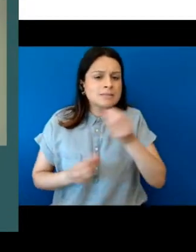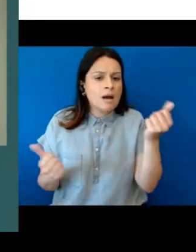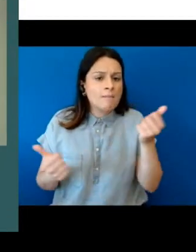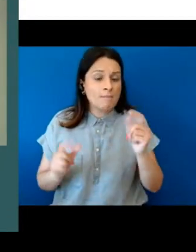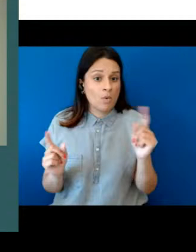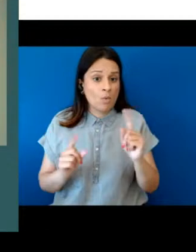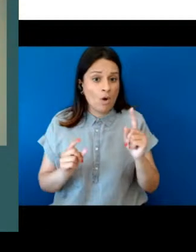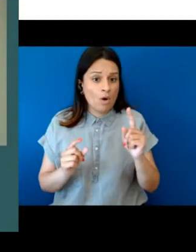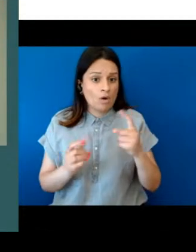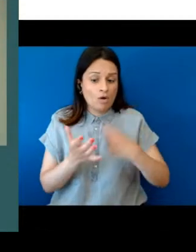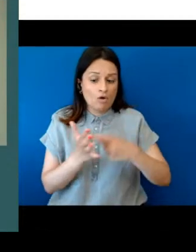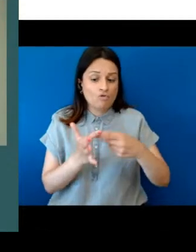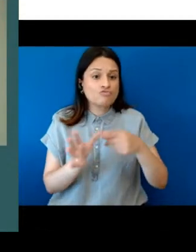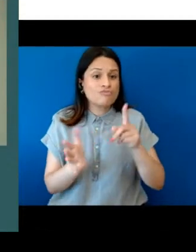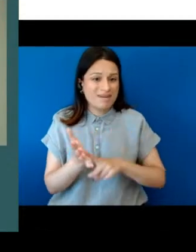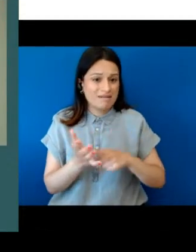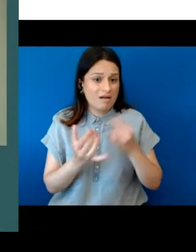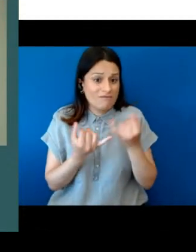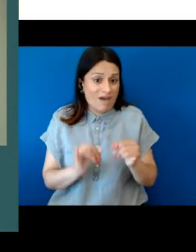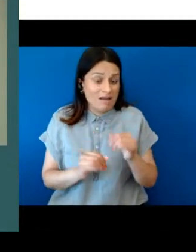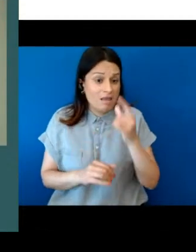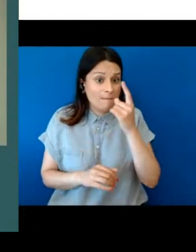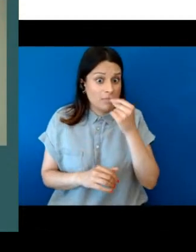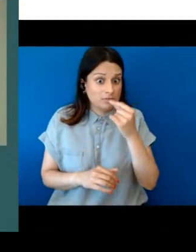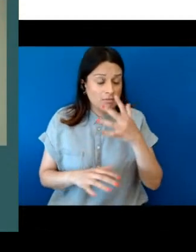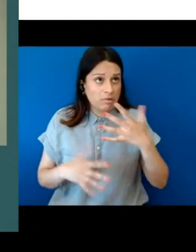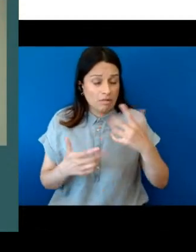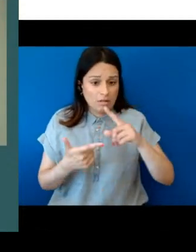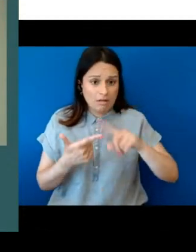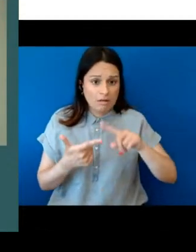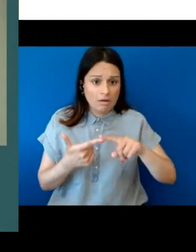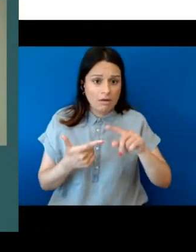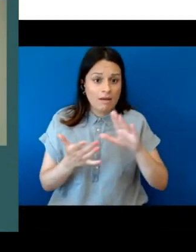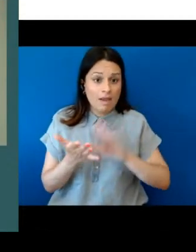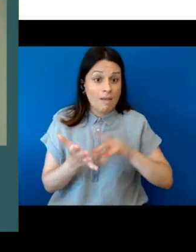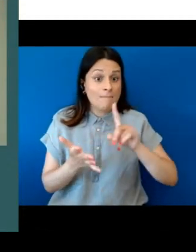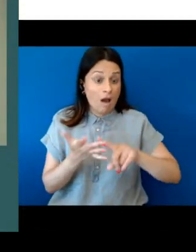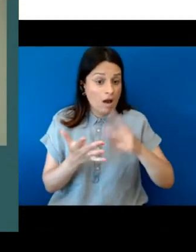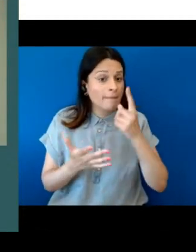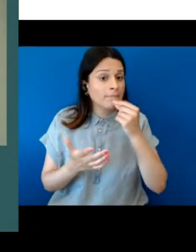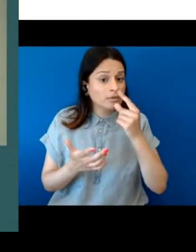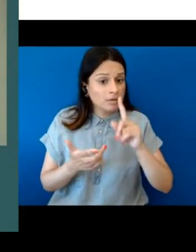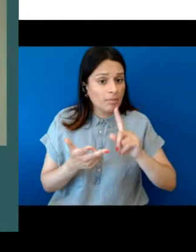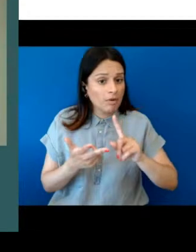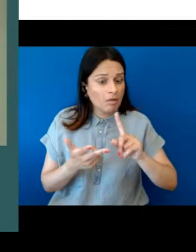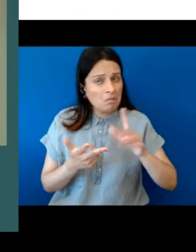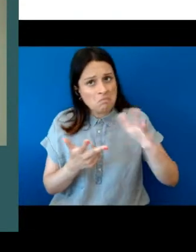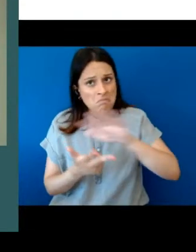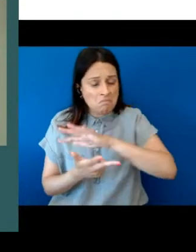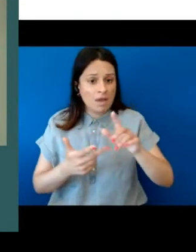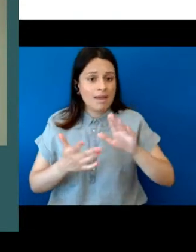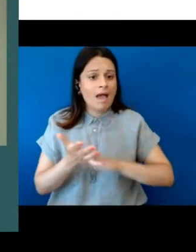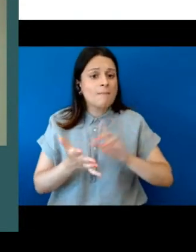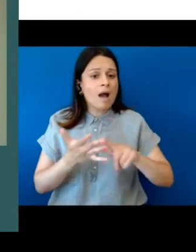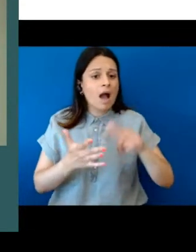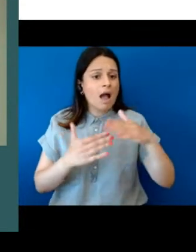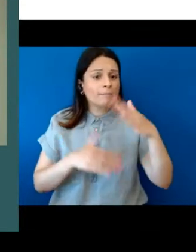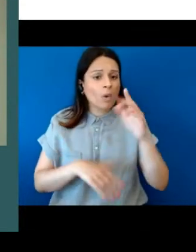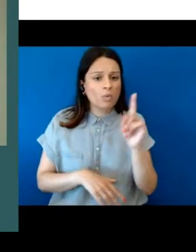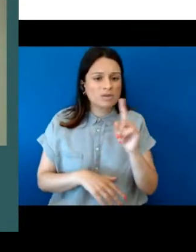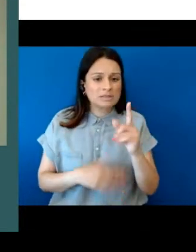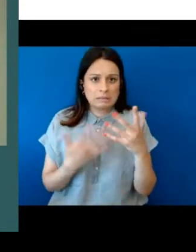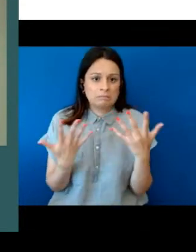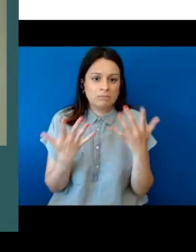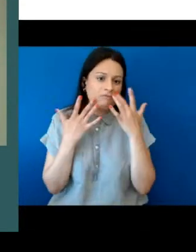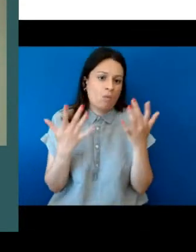failure and possibly in MIs, but that tends to be obviously the